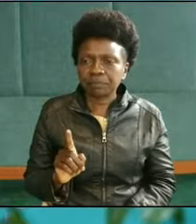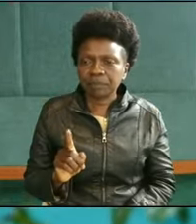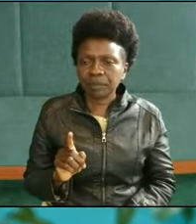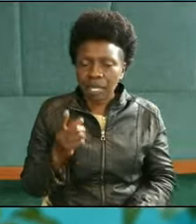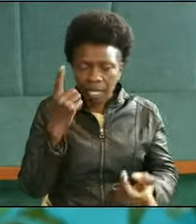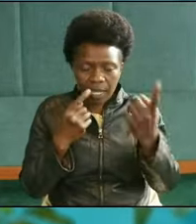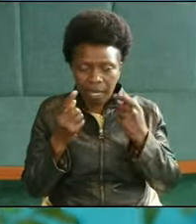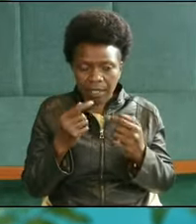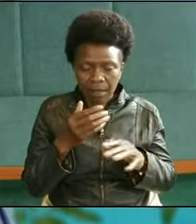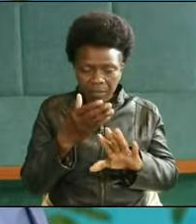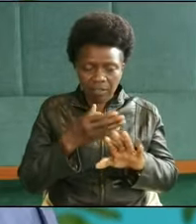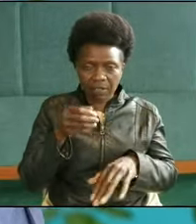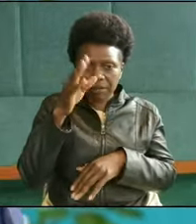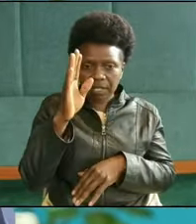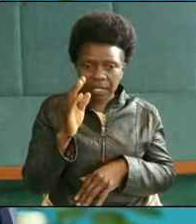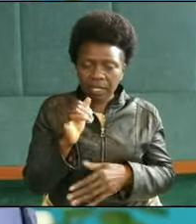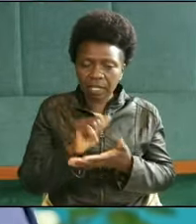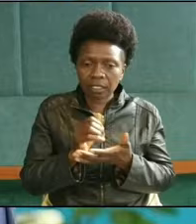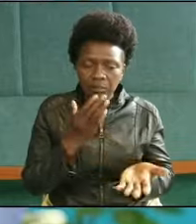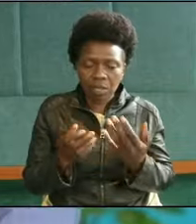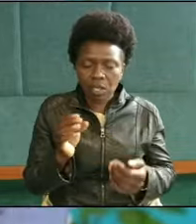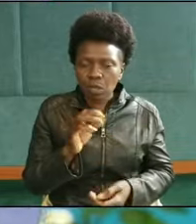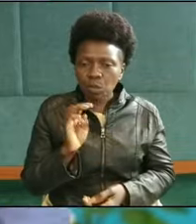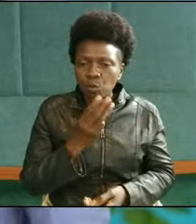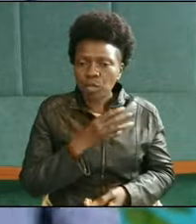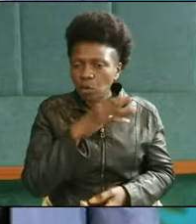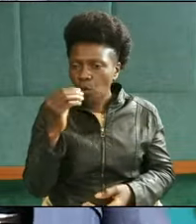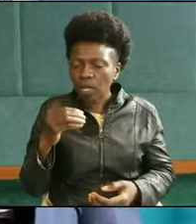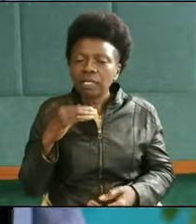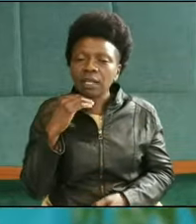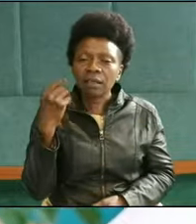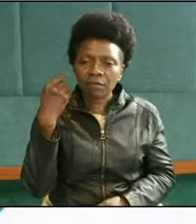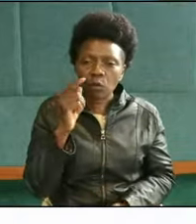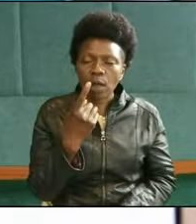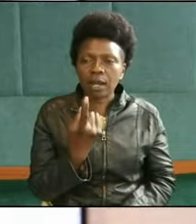Father, that can we go and die for man?